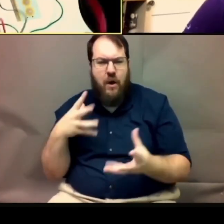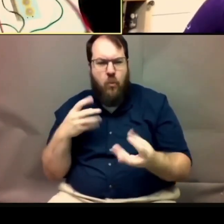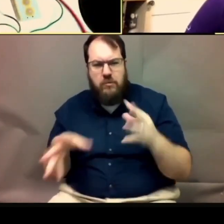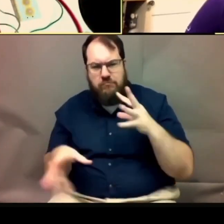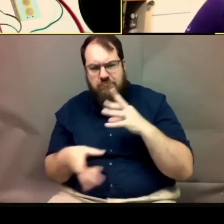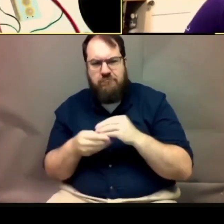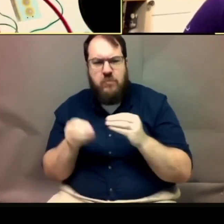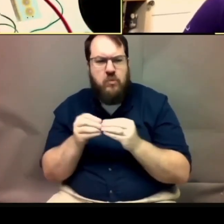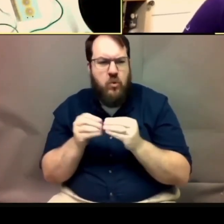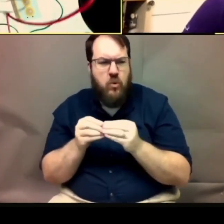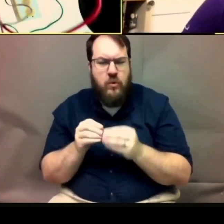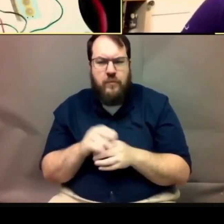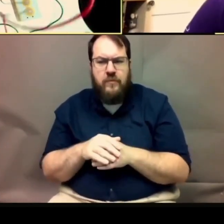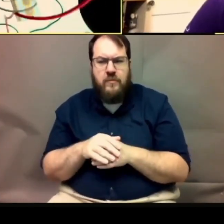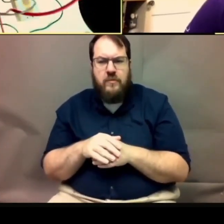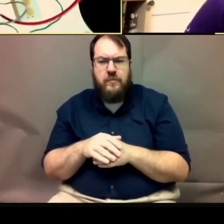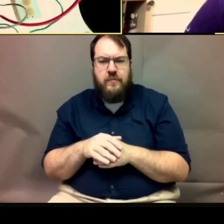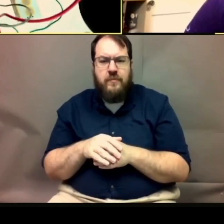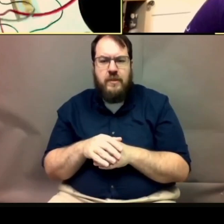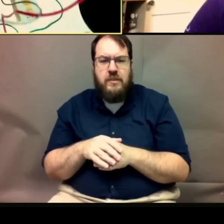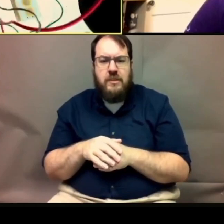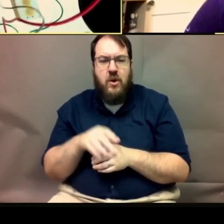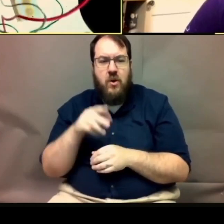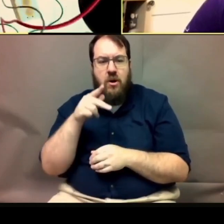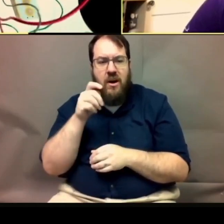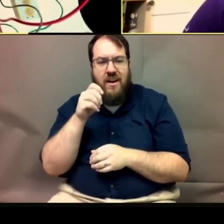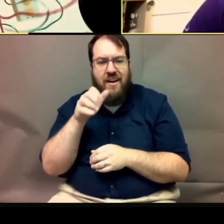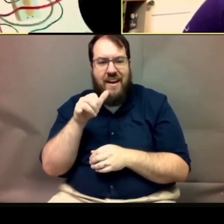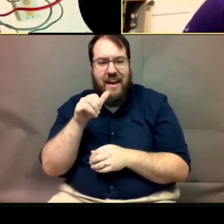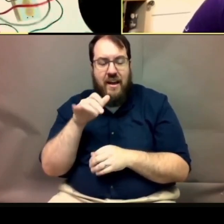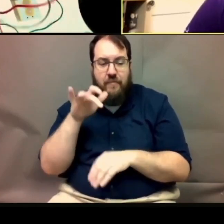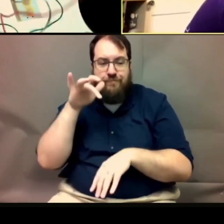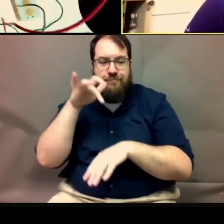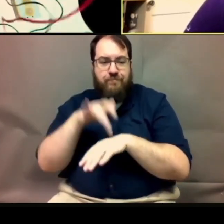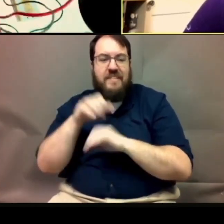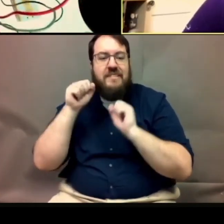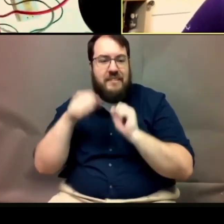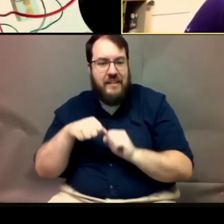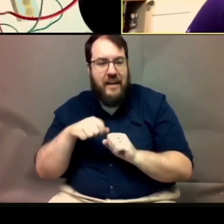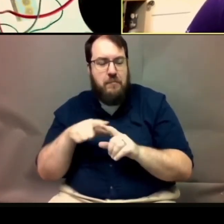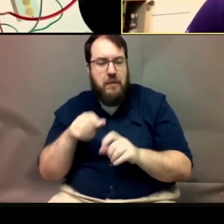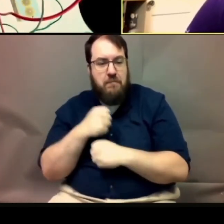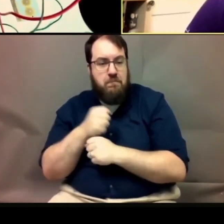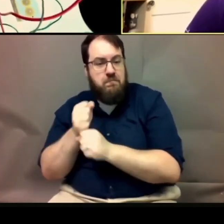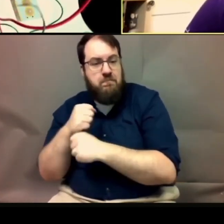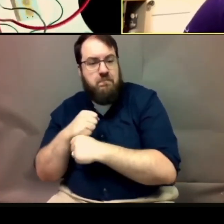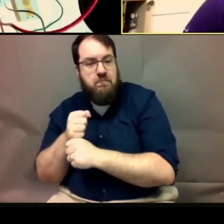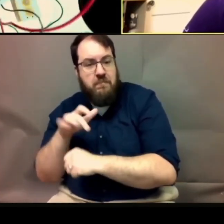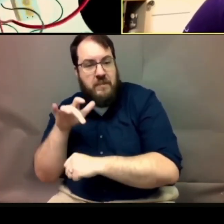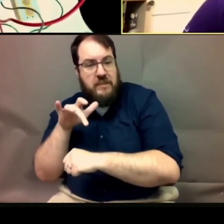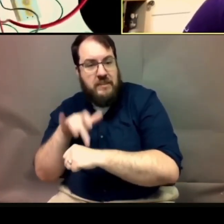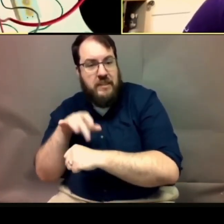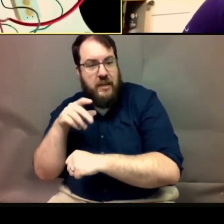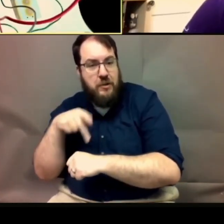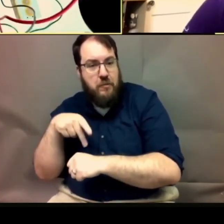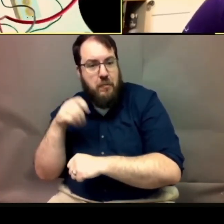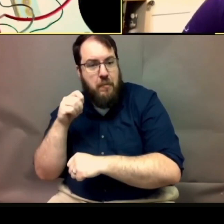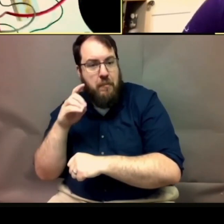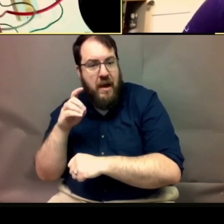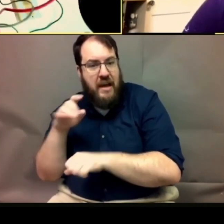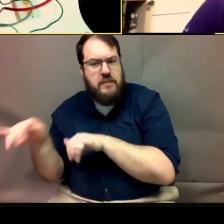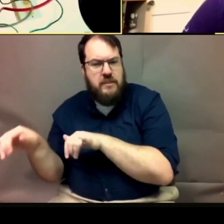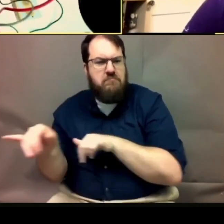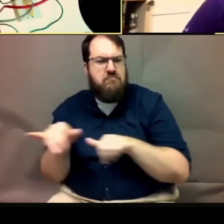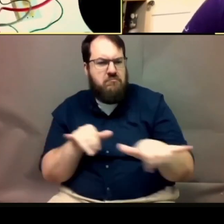go ahead. The key is something that you press. The Mhm. Makey Makey touchpad, like we were showing, is something that you press. But the Right.